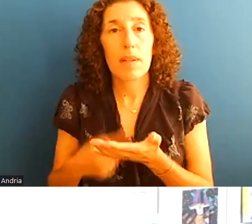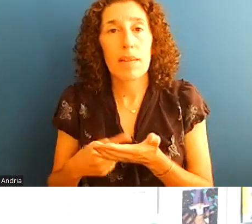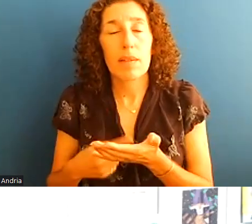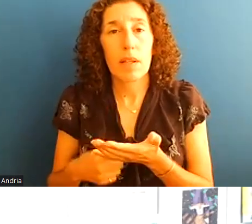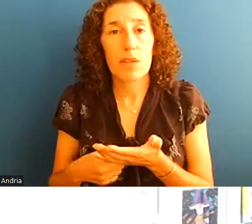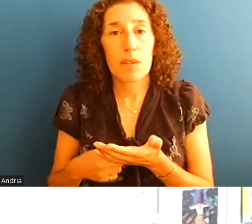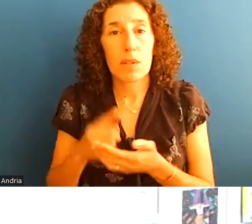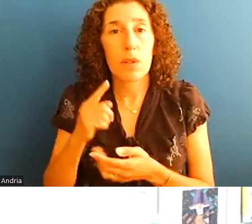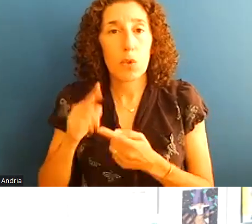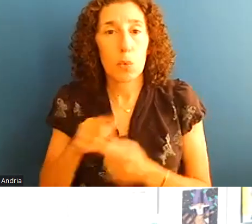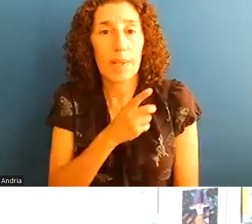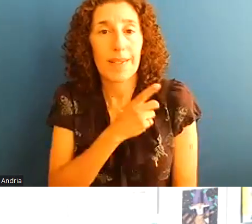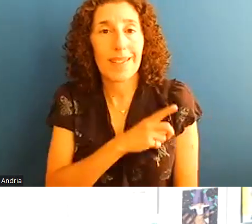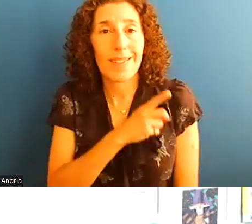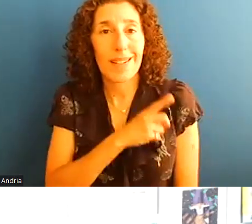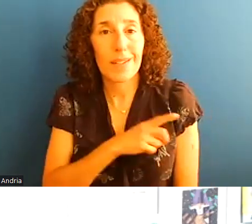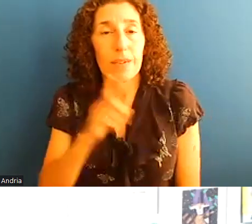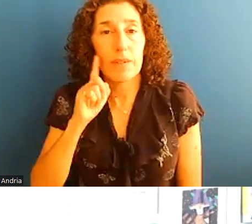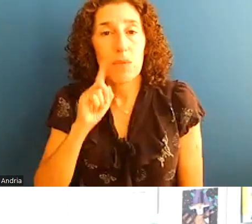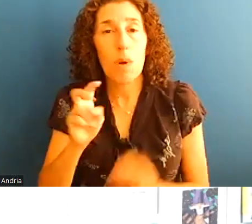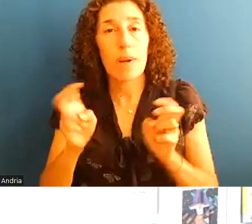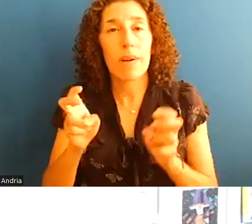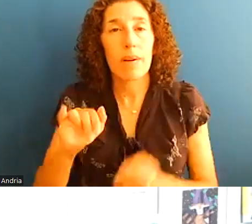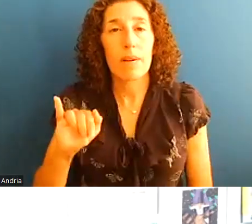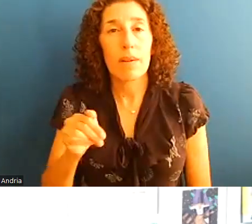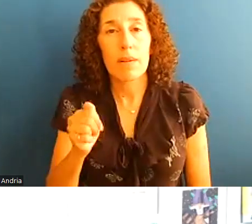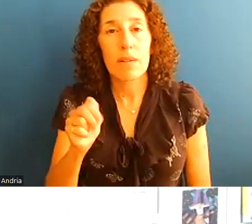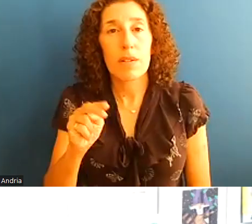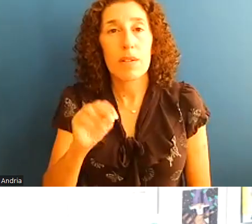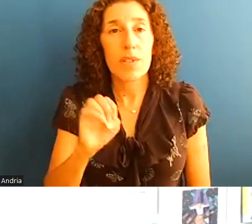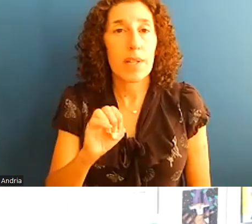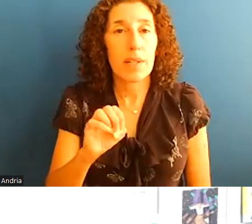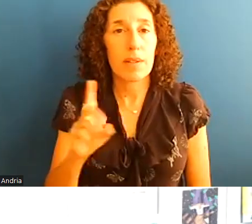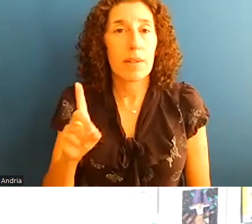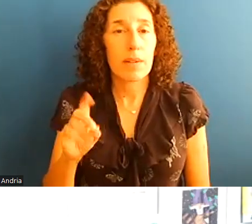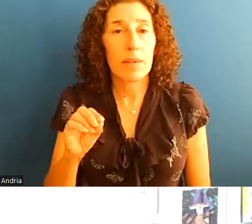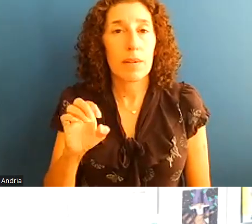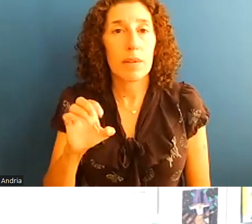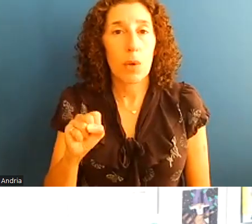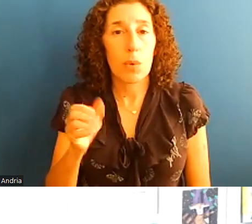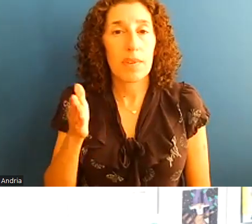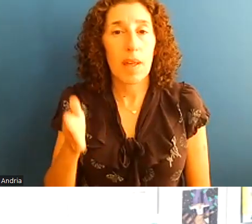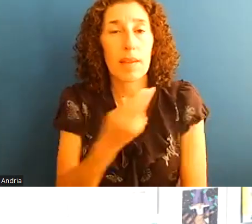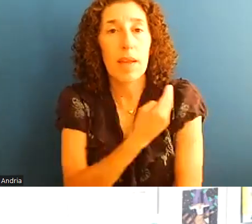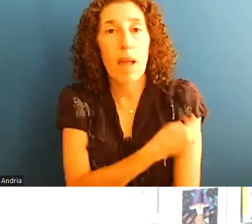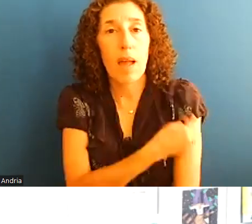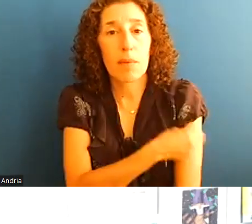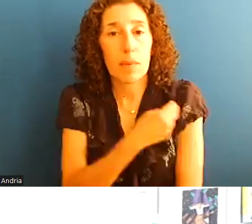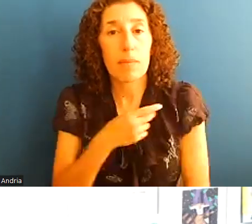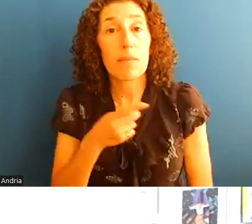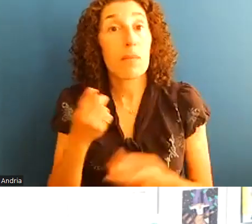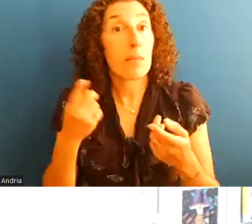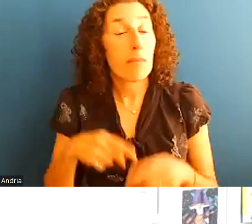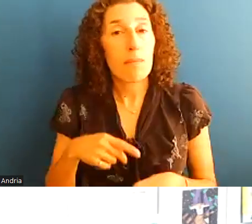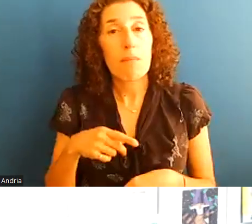hospital. So it's an option that's provided to them by the forensic nurse examiner. The victim is asked if they would like to have an